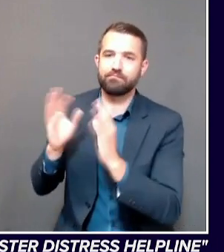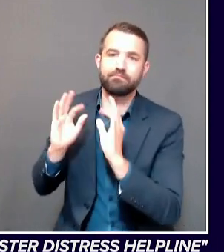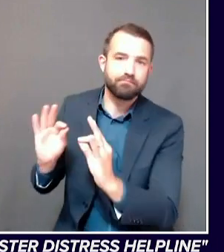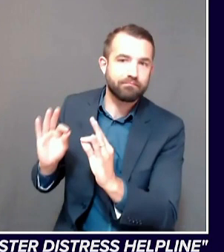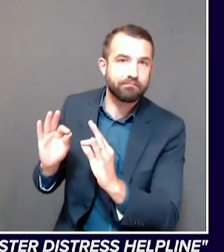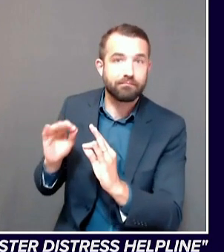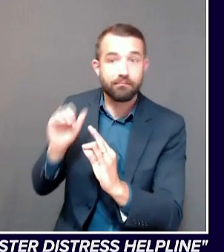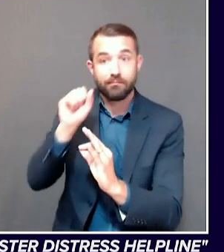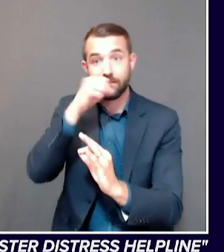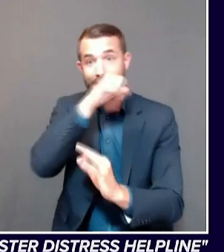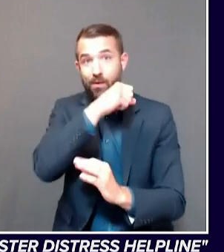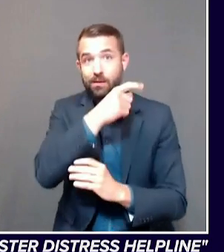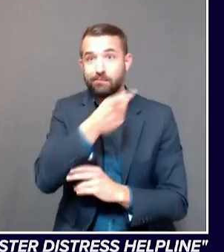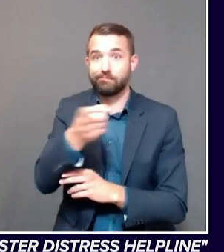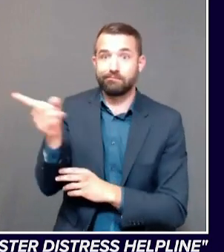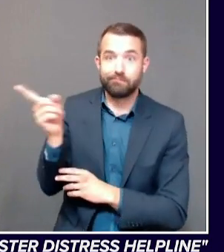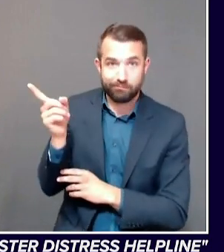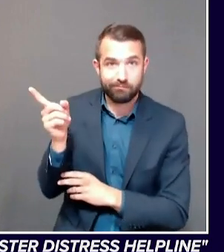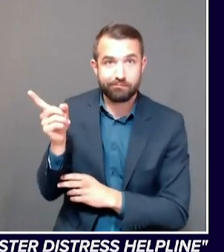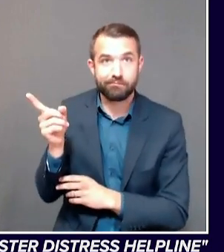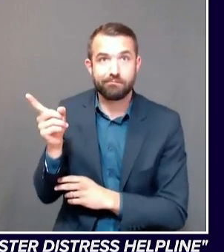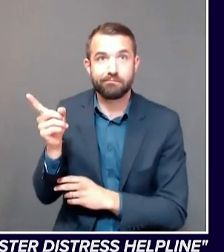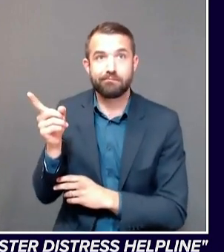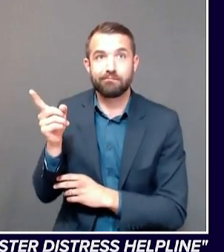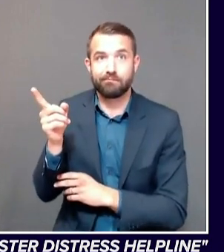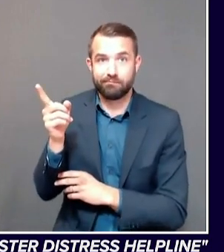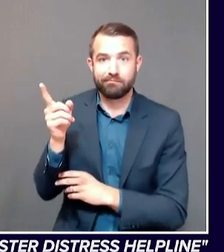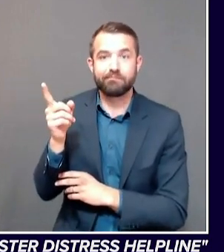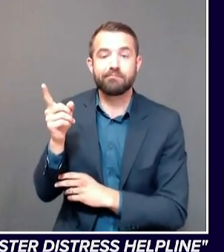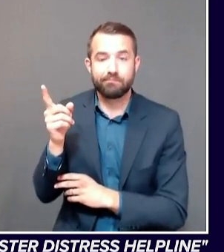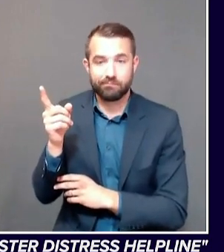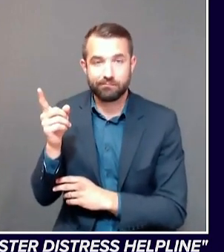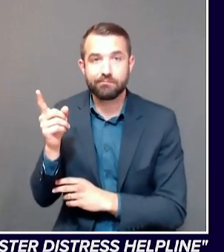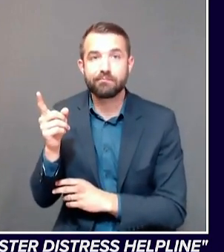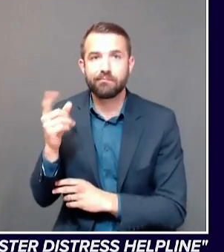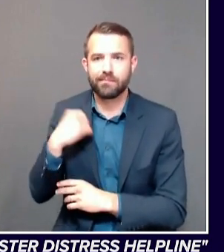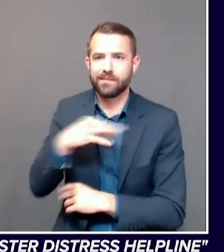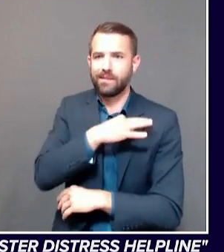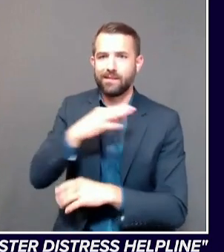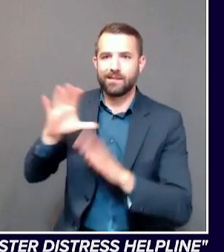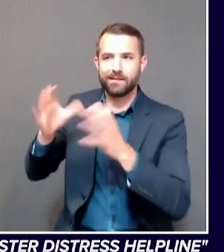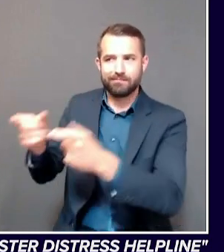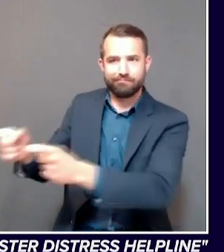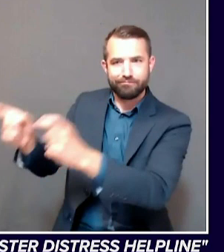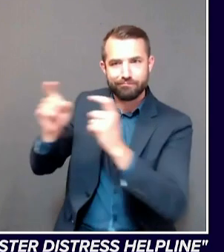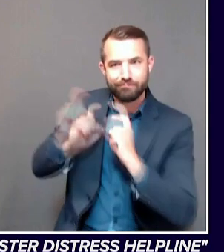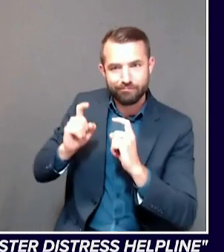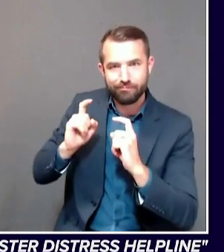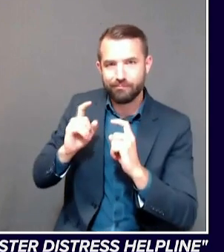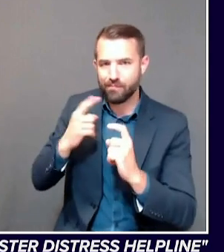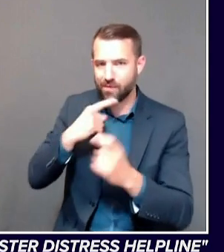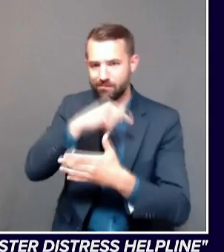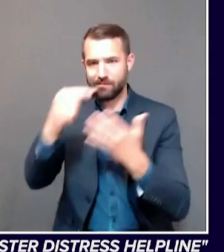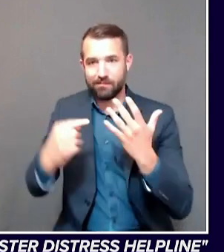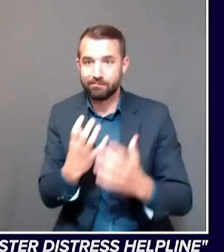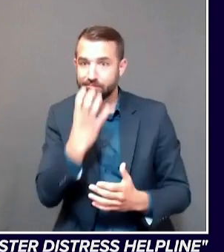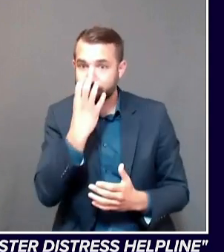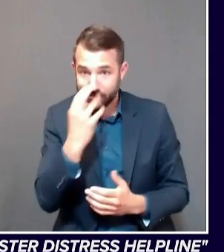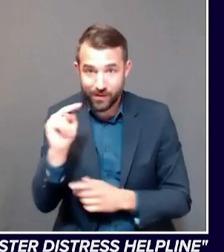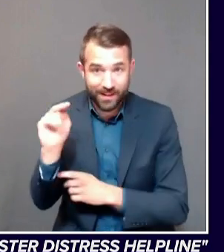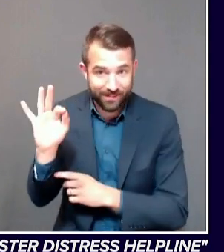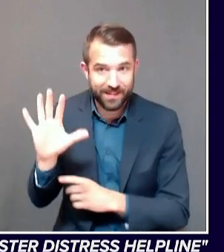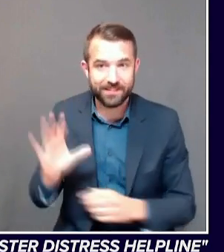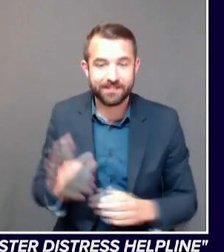Taiwanese consulate for this very generous donation of N95 masks. As I mentioned a moment ago, these masks